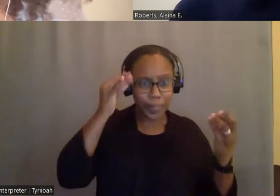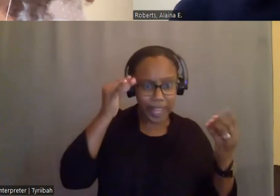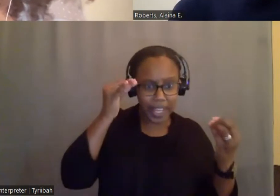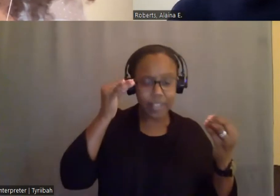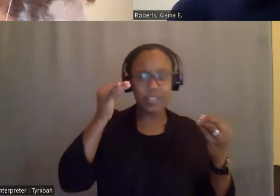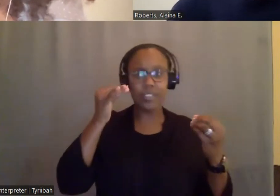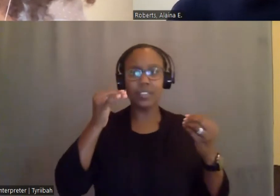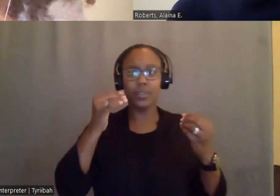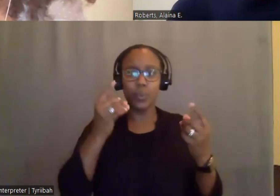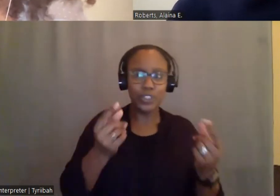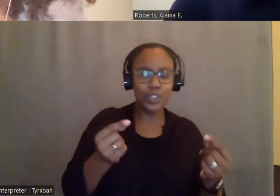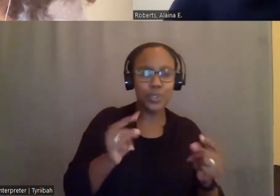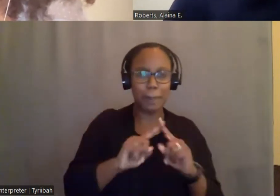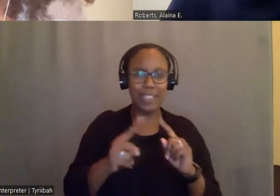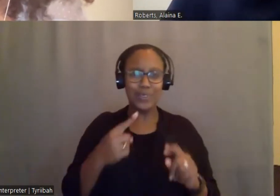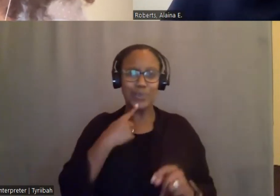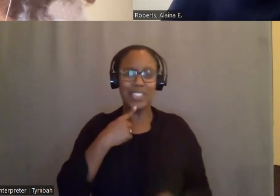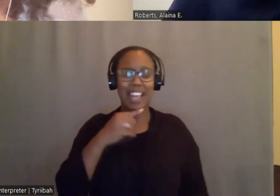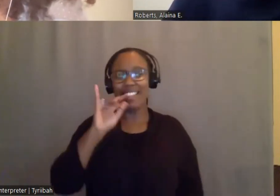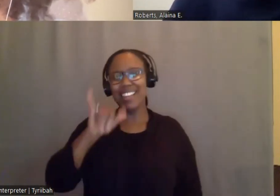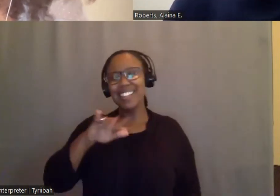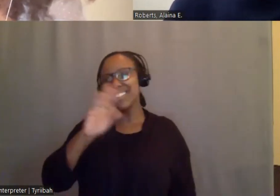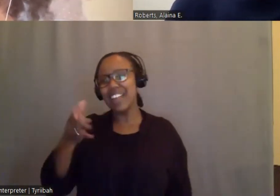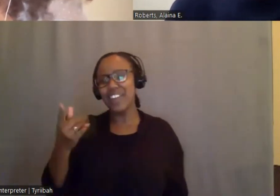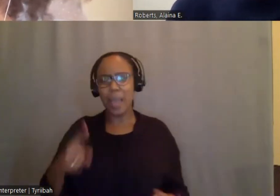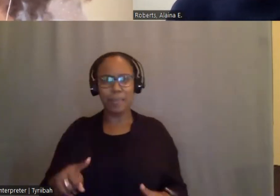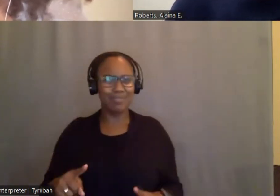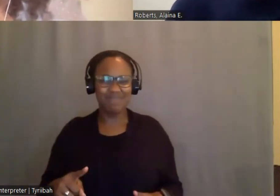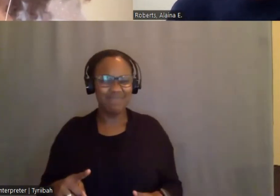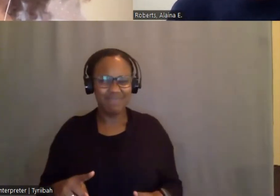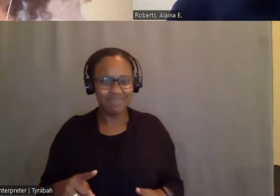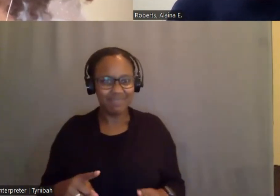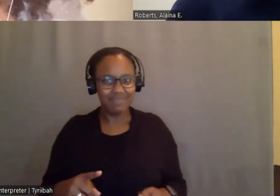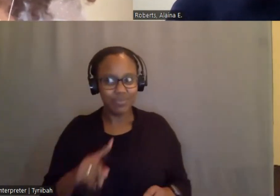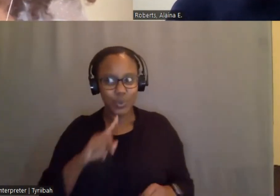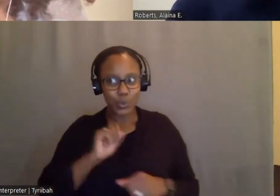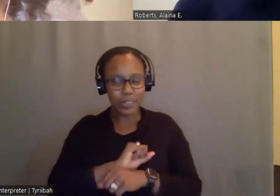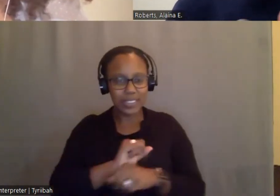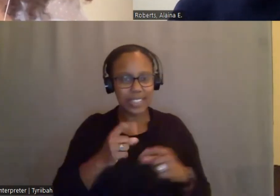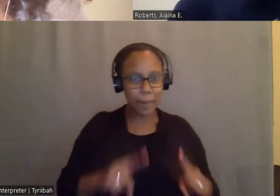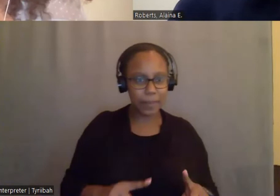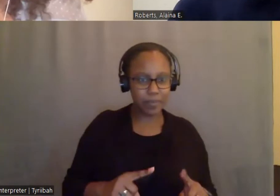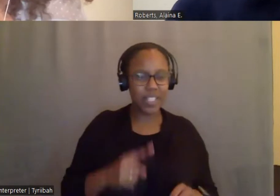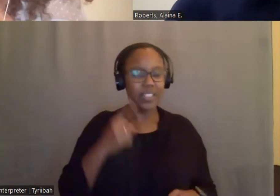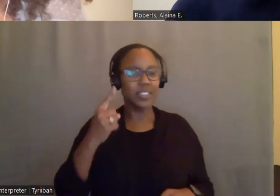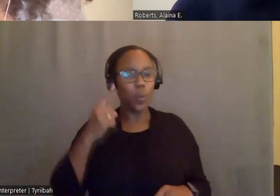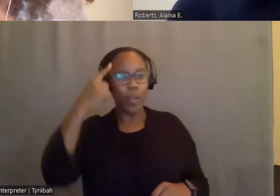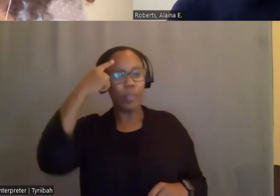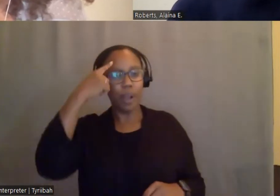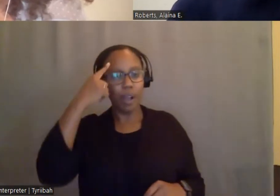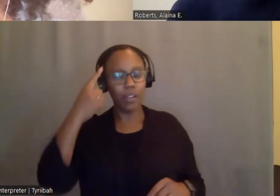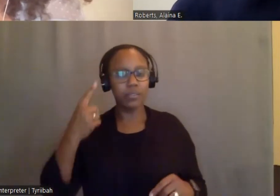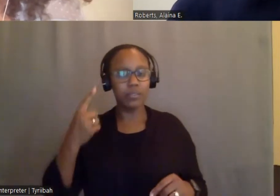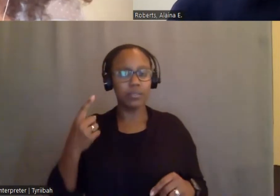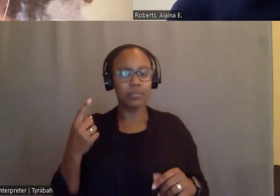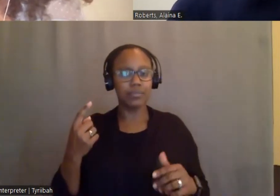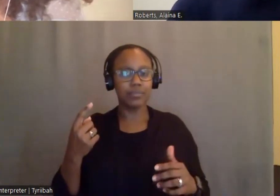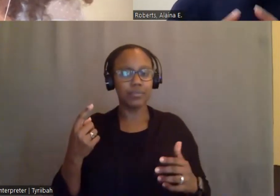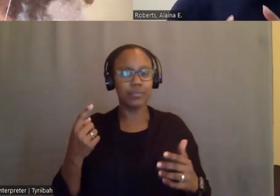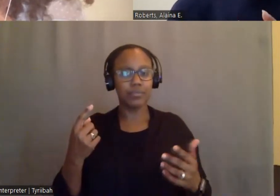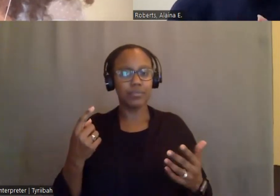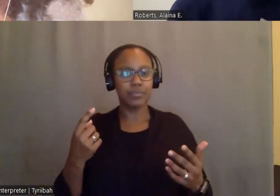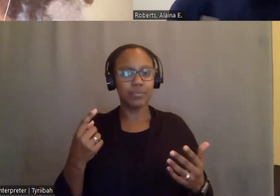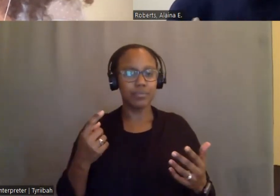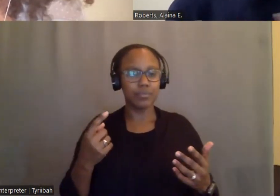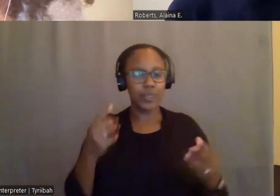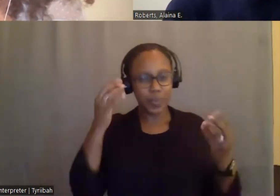say it's never happened, because it has. You know, someone thought that it was doable and took the time to really kind